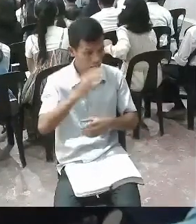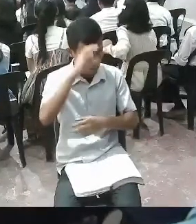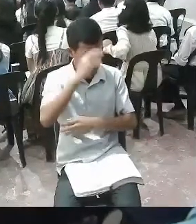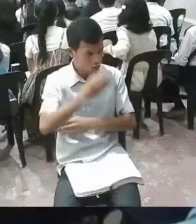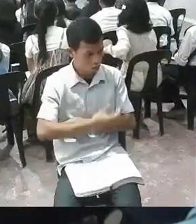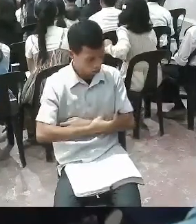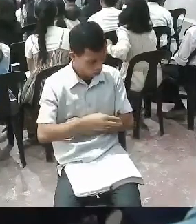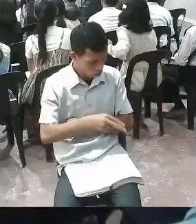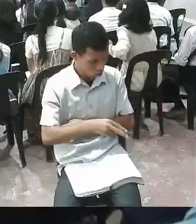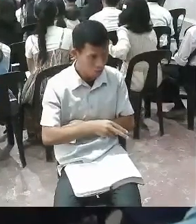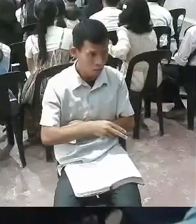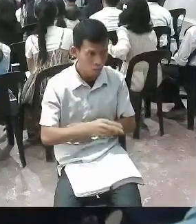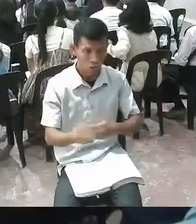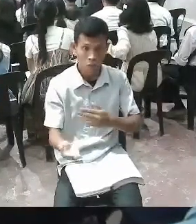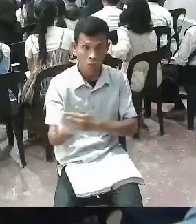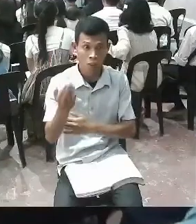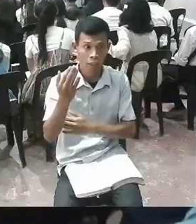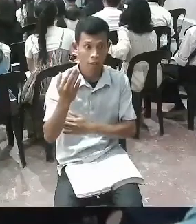And this morning,